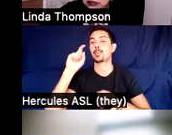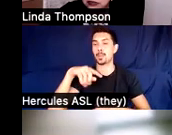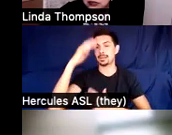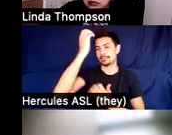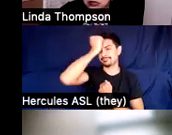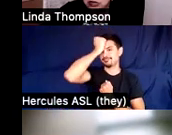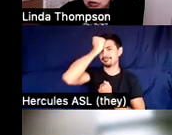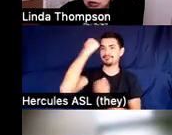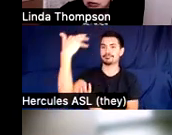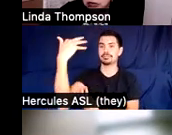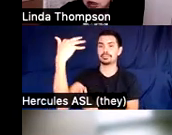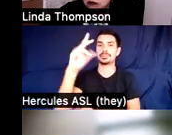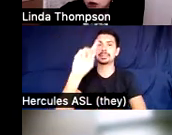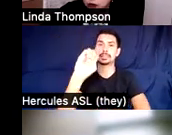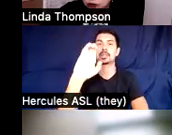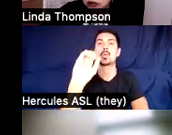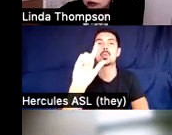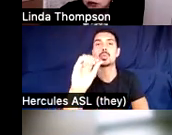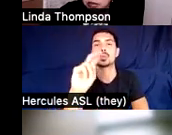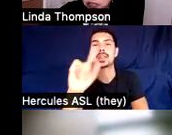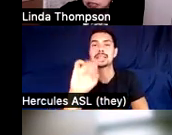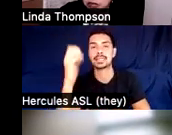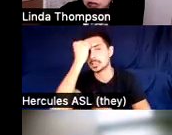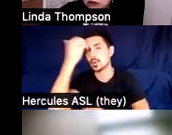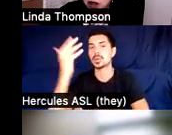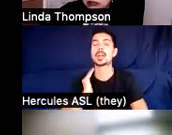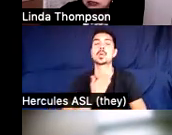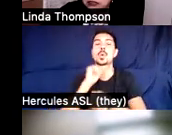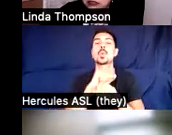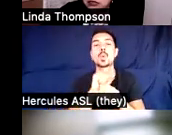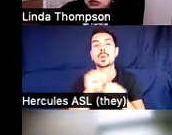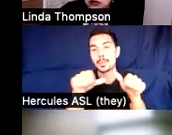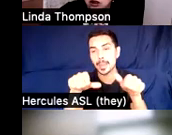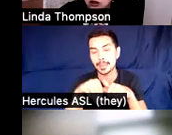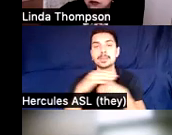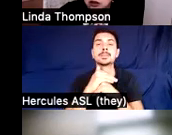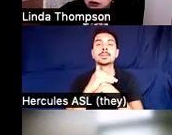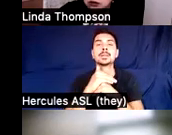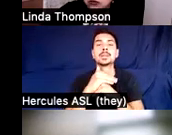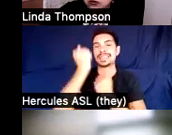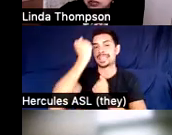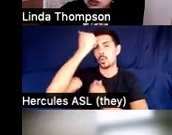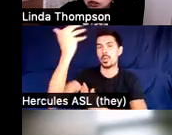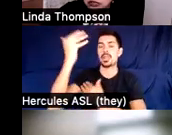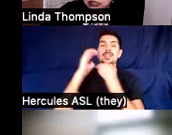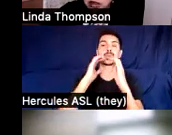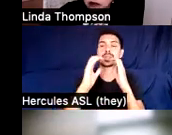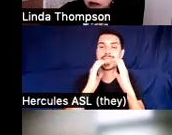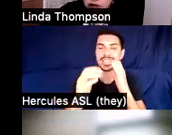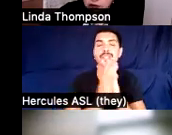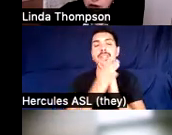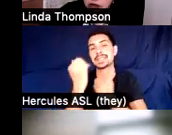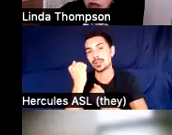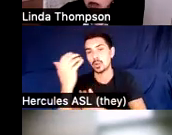workspace and have open communication and policies. It would be really good to